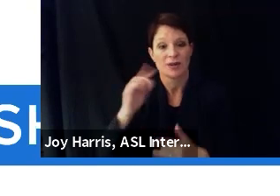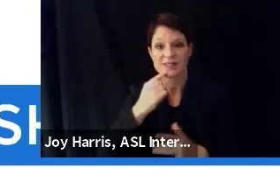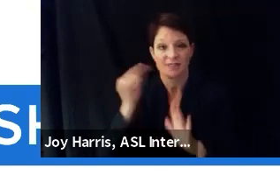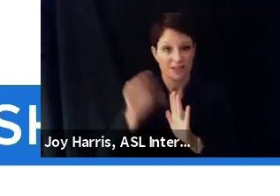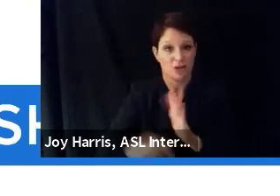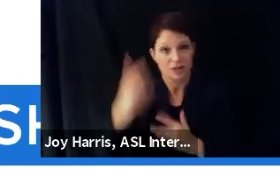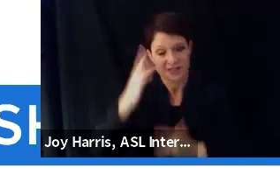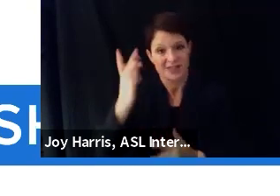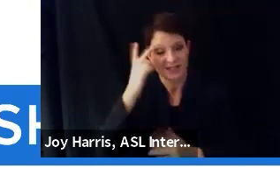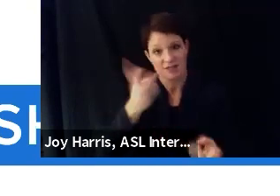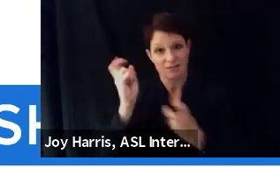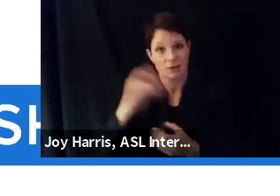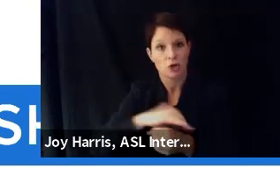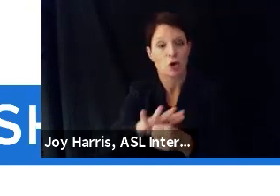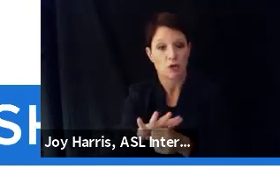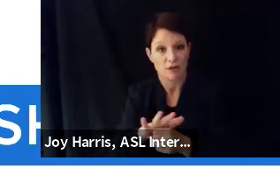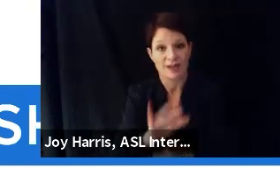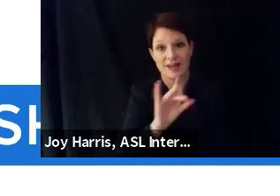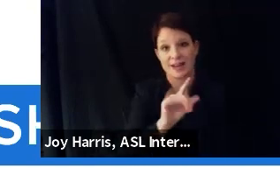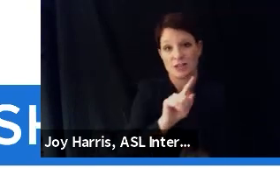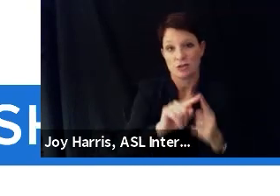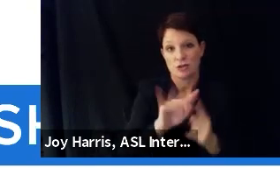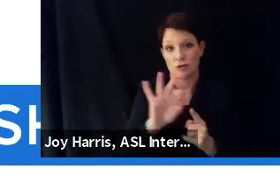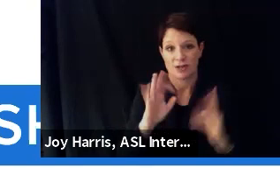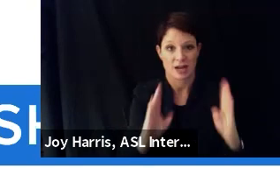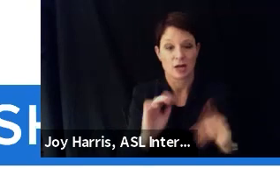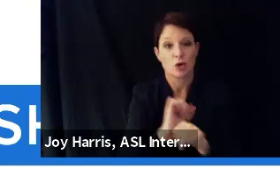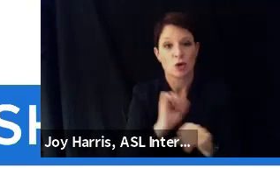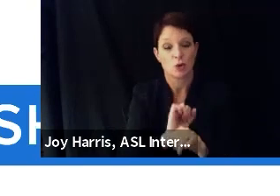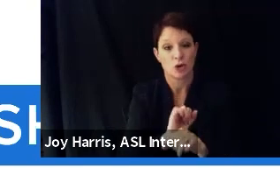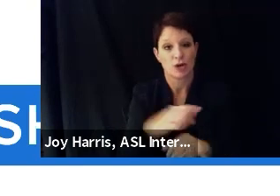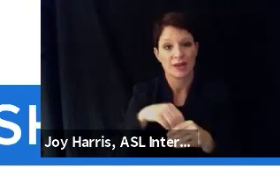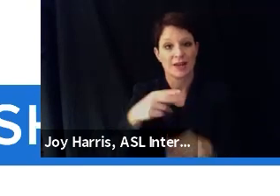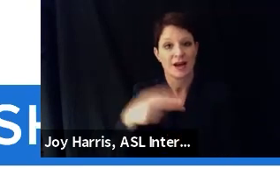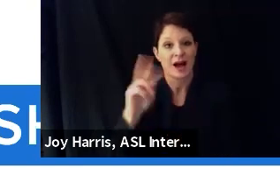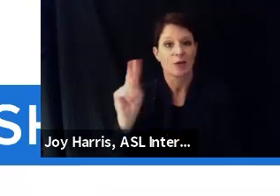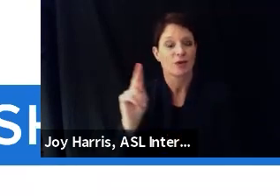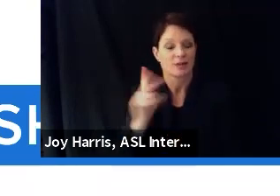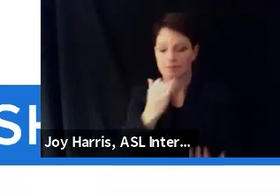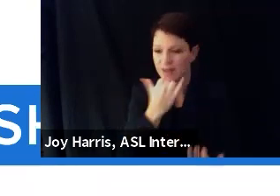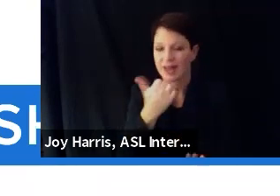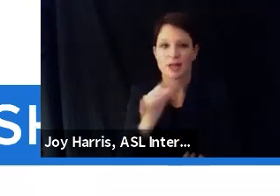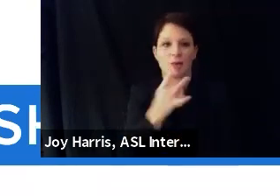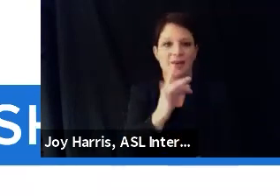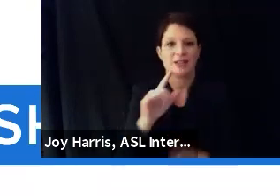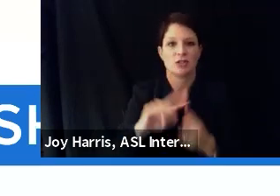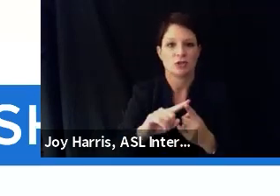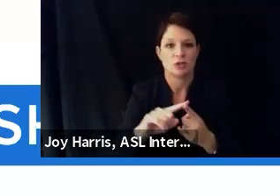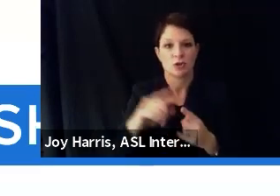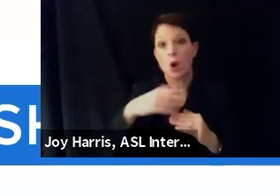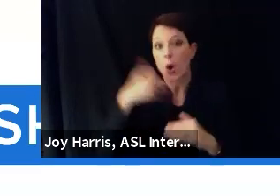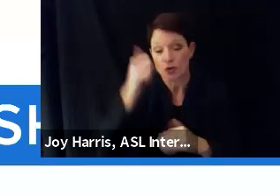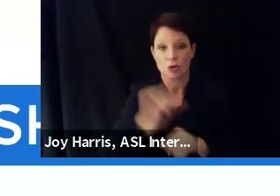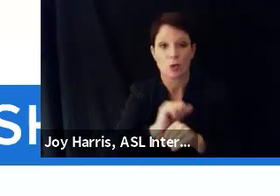COVID, and 18 to 49-year-olds who work in high risk, anyone 18 or older who works